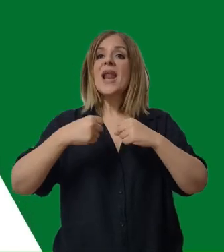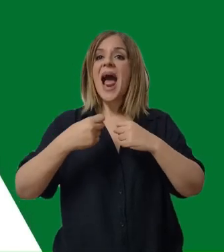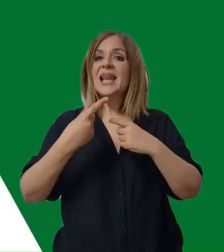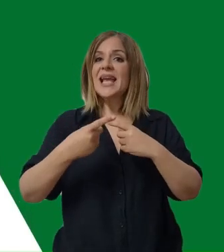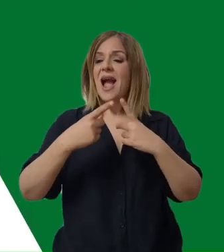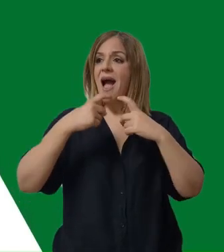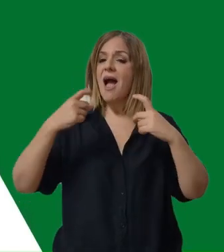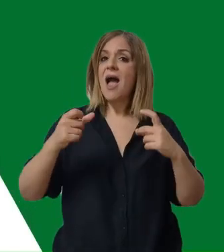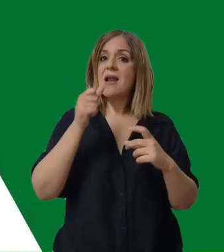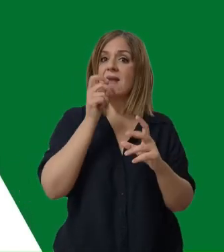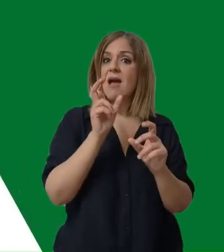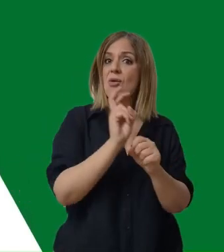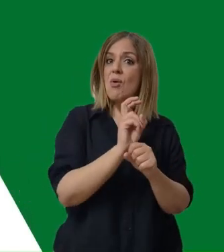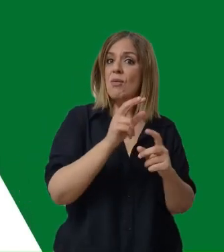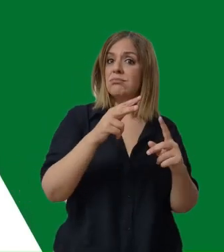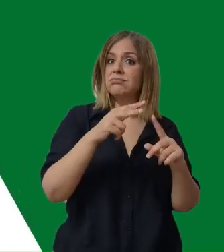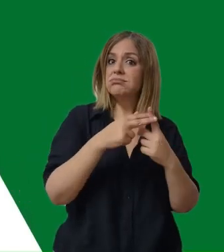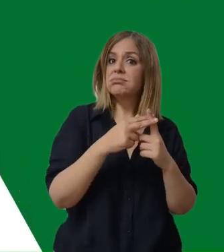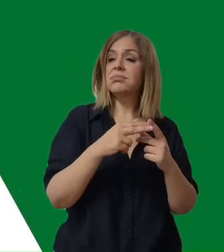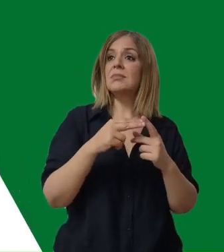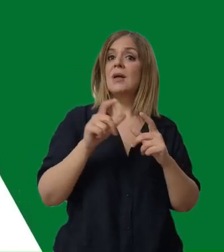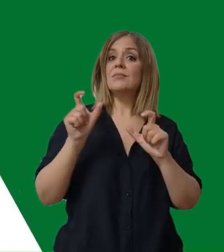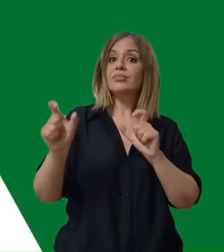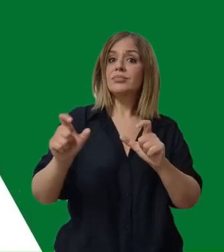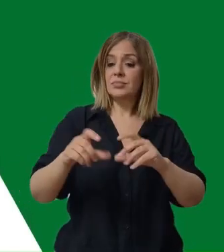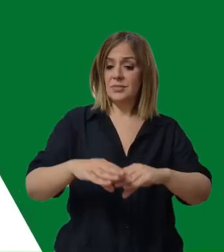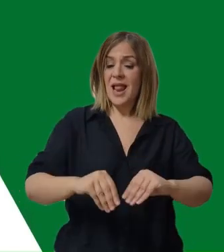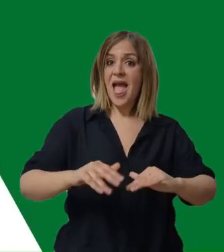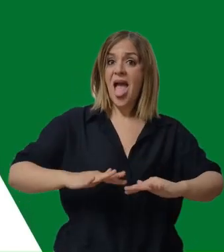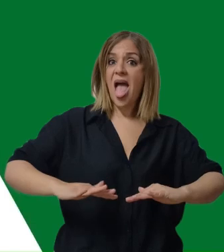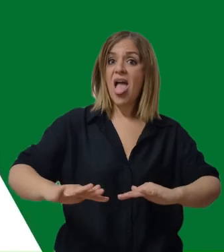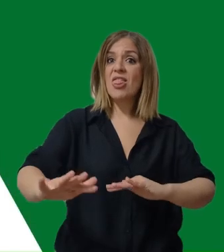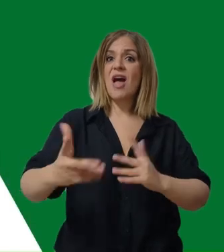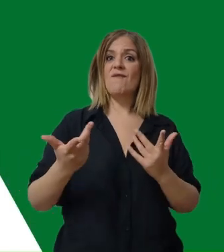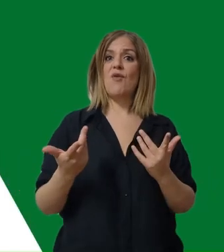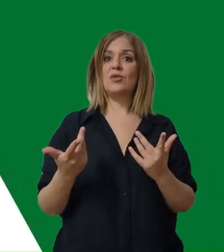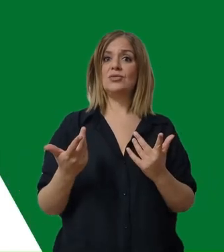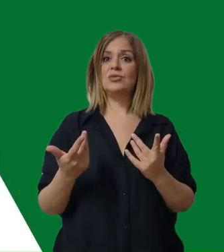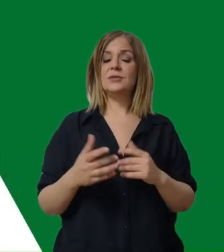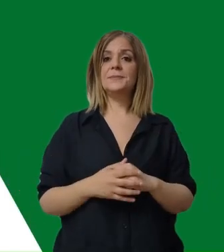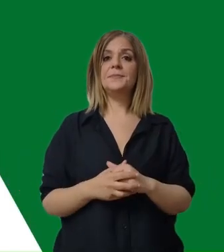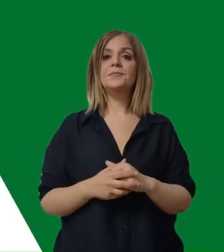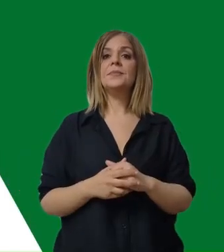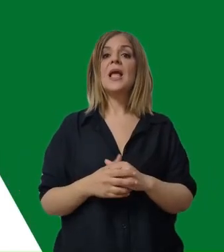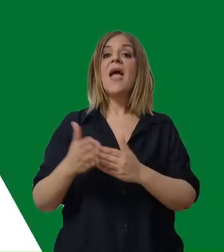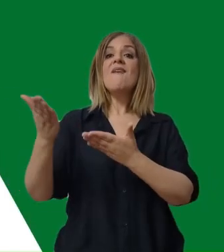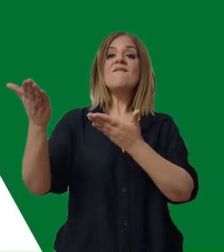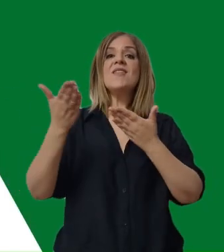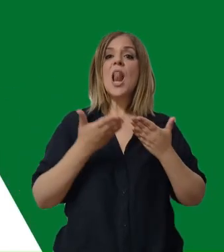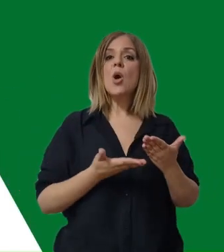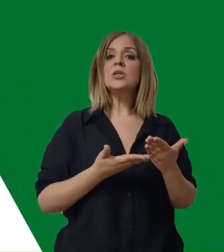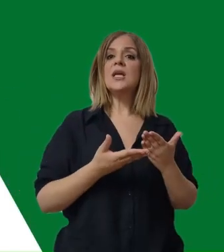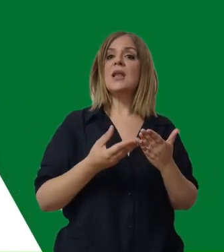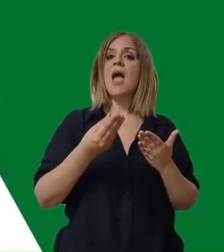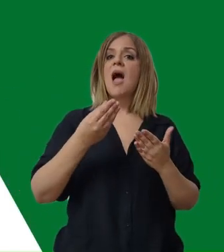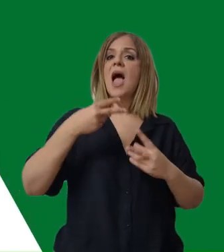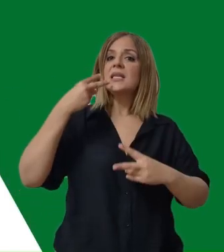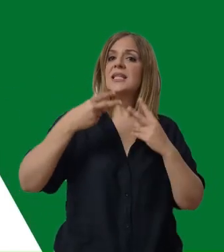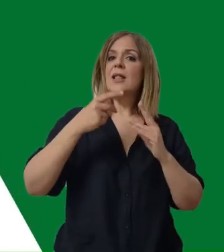conserve water, protect soil, and preserve biodiversity. On hospitality and food